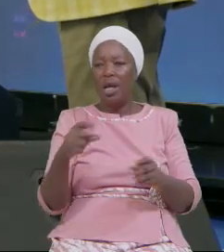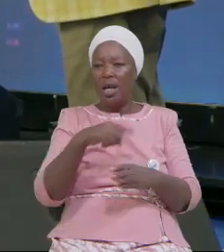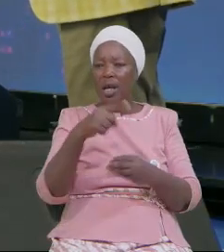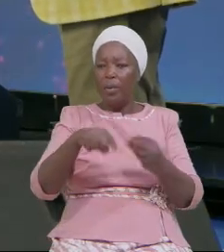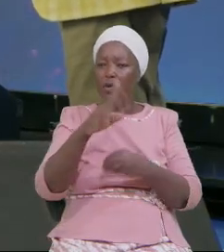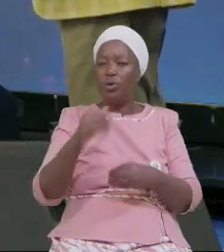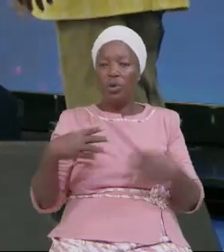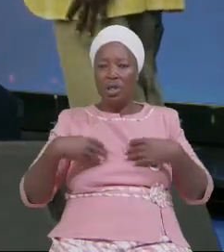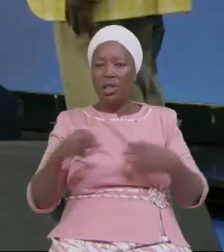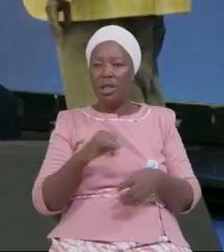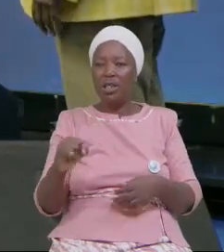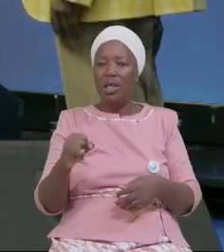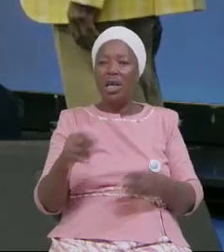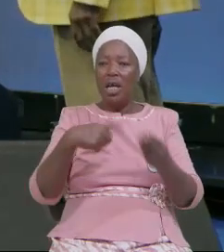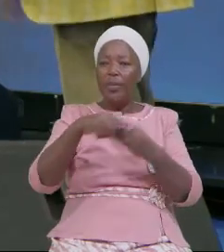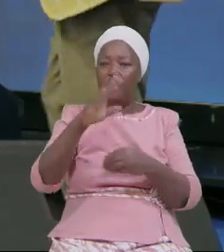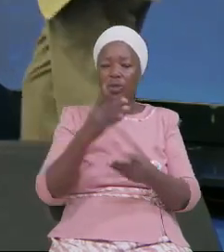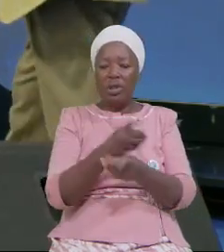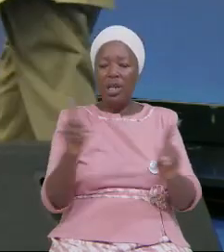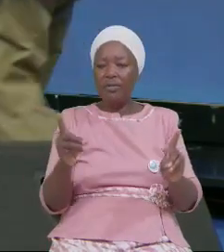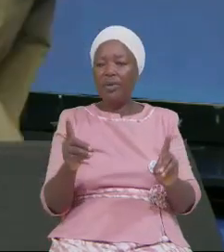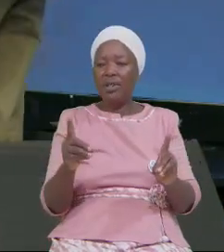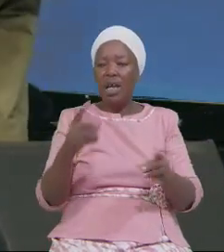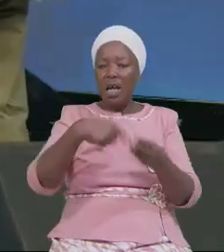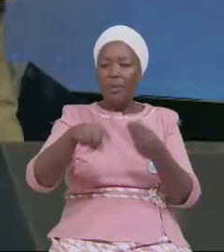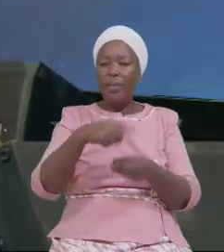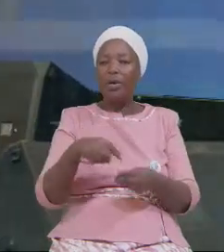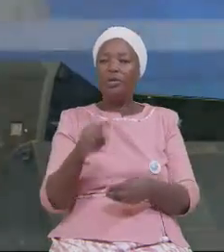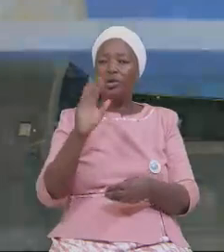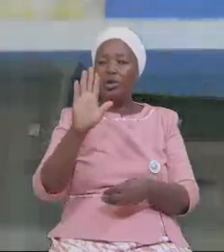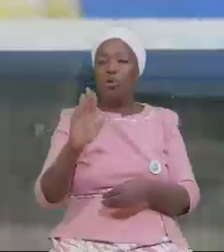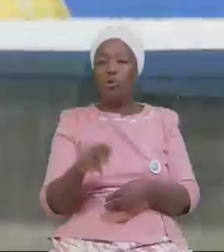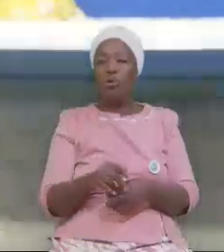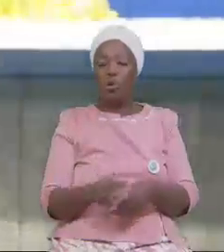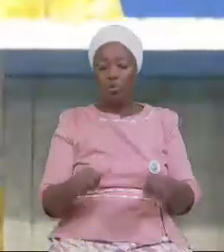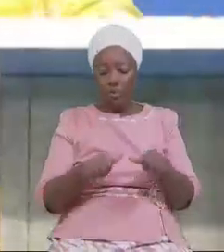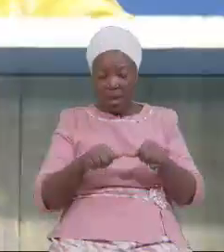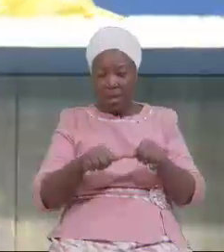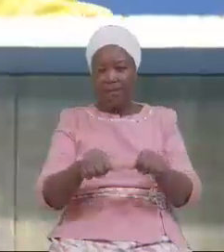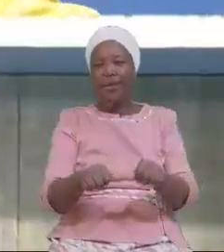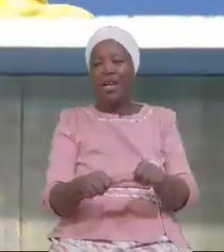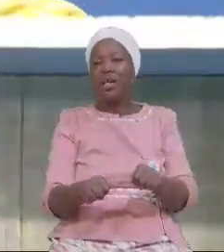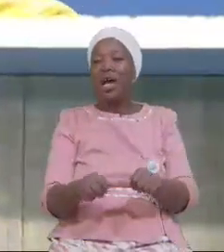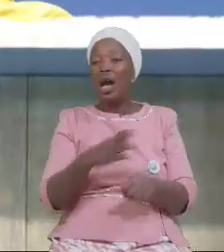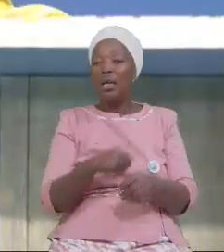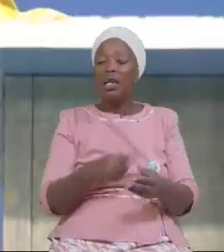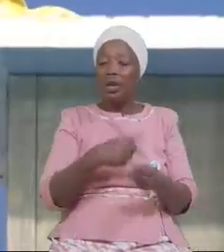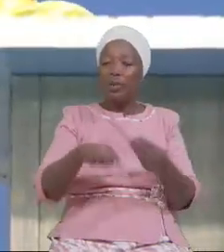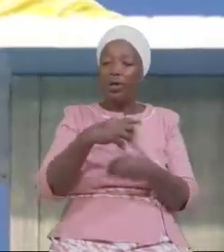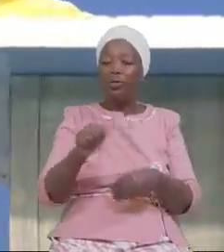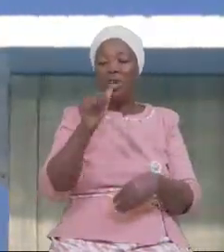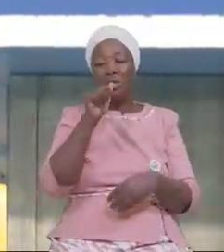healing, about your deliverance, about your perseverance, and about your